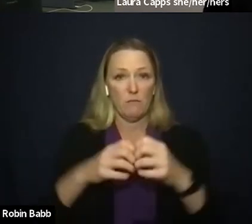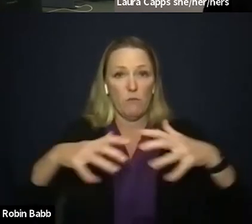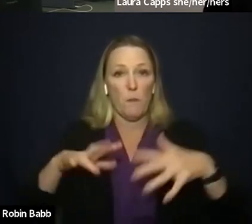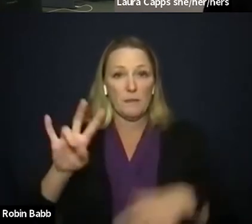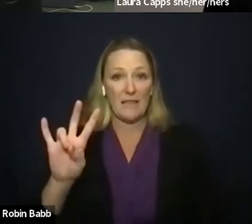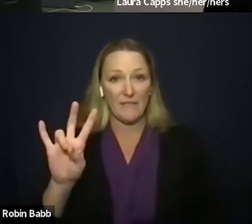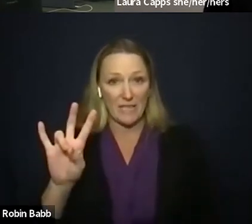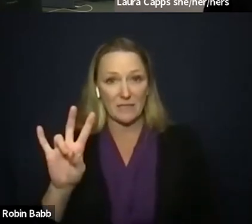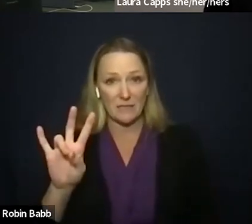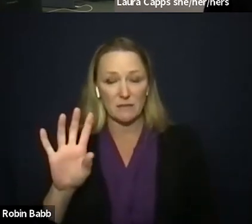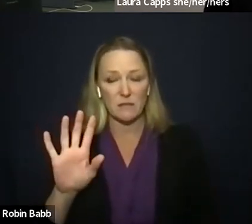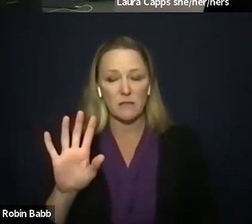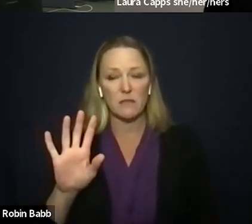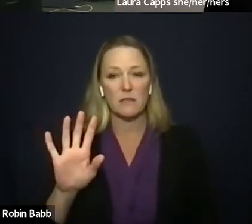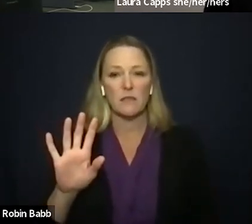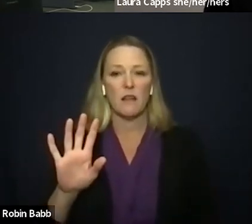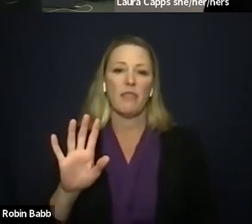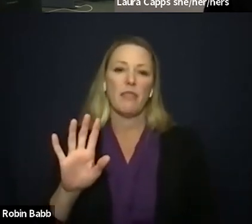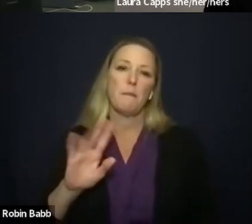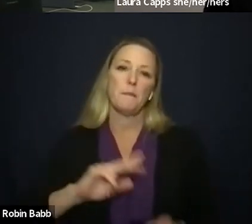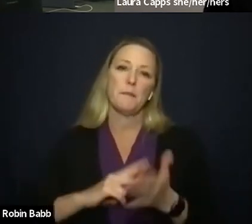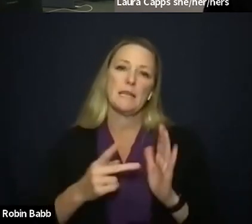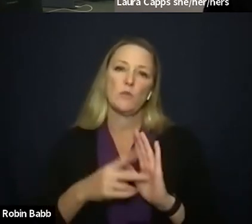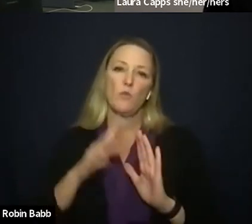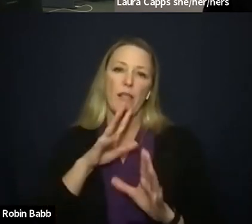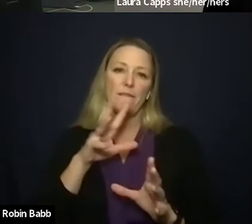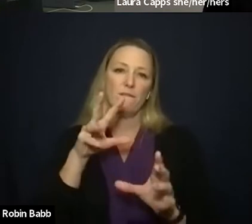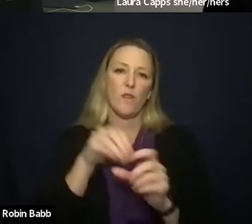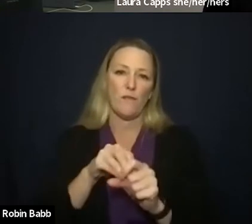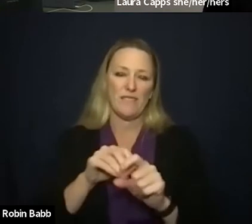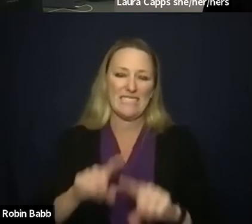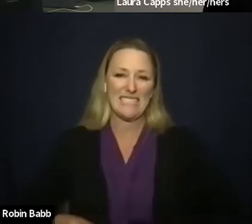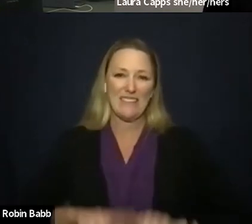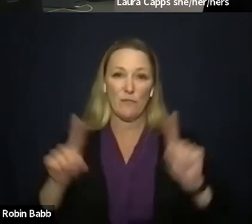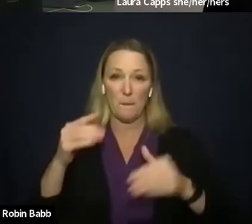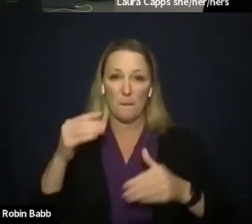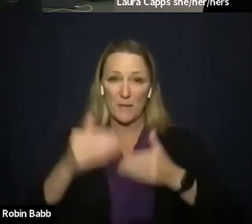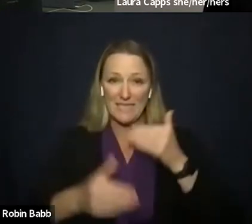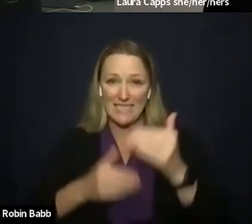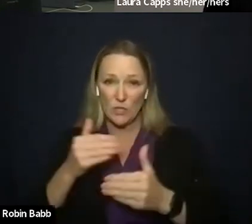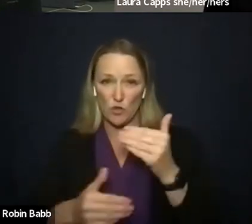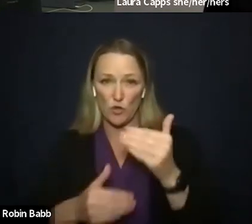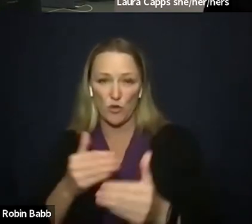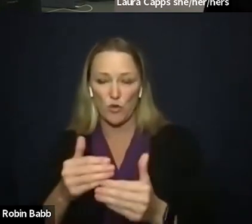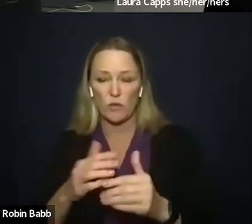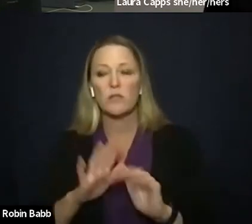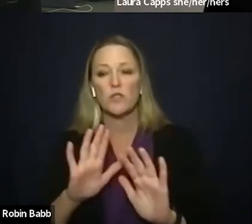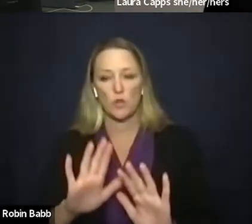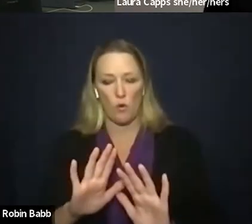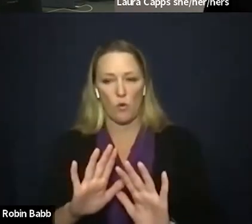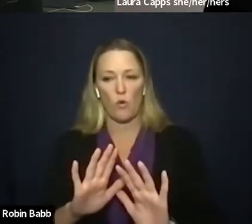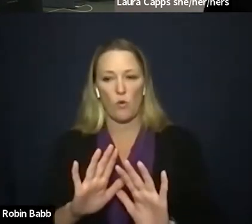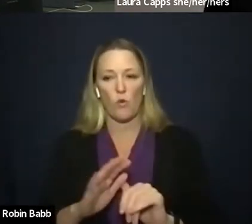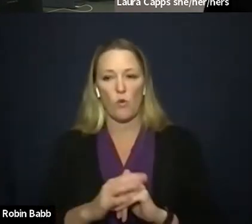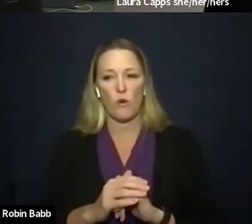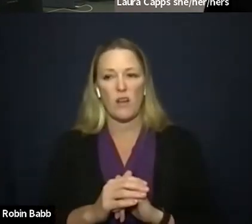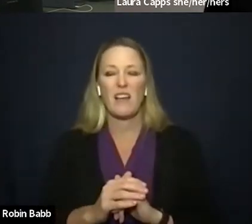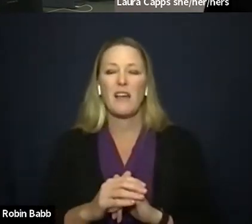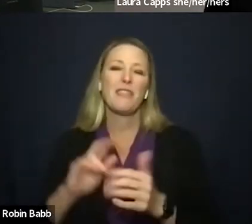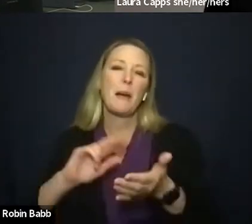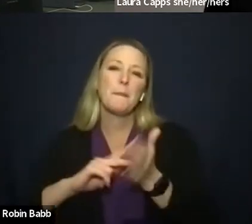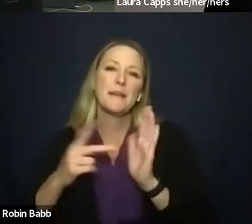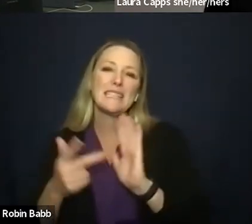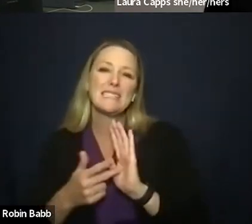a different procedural step the further action that would be required is going to take more